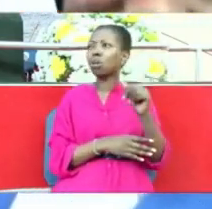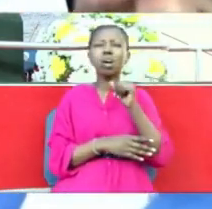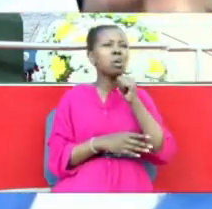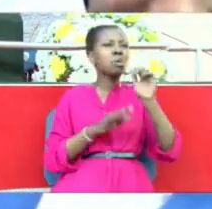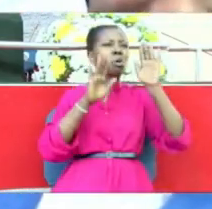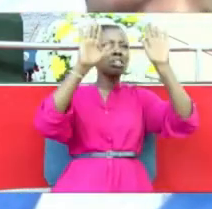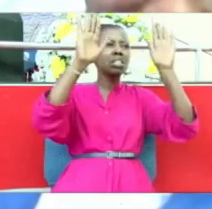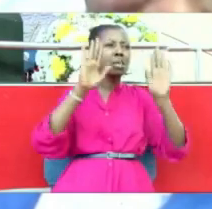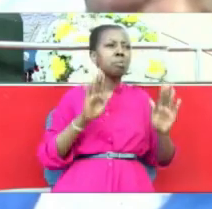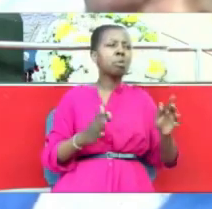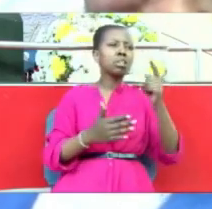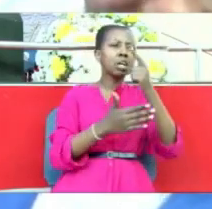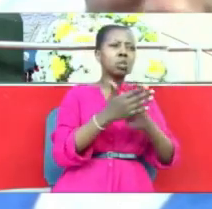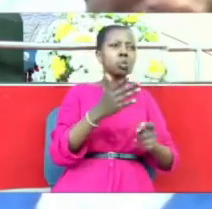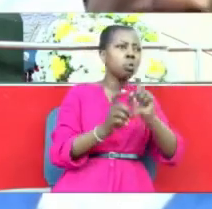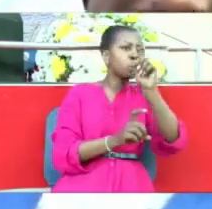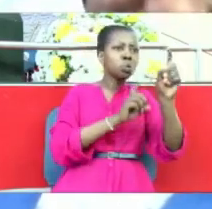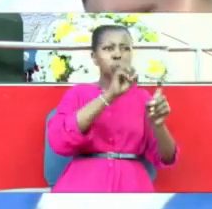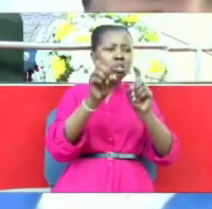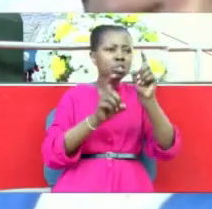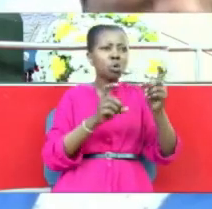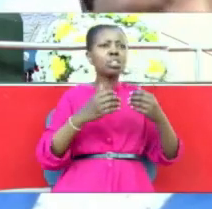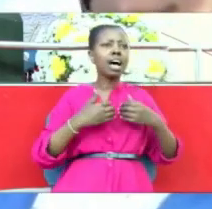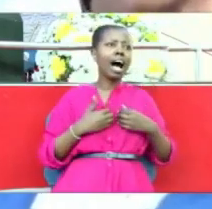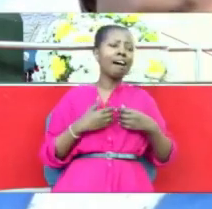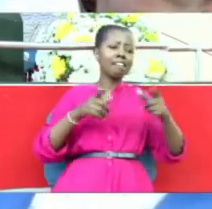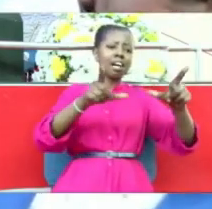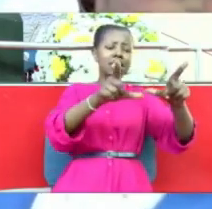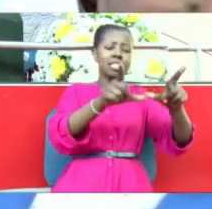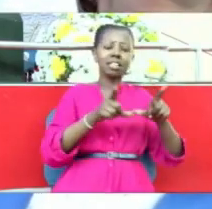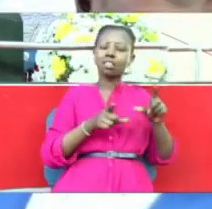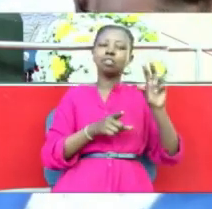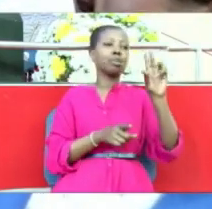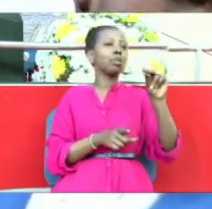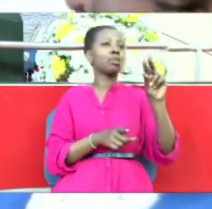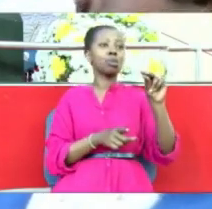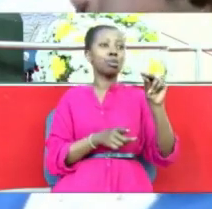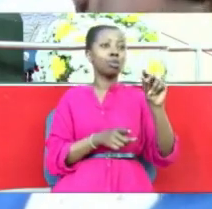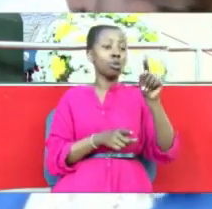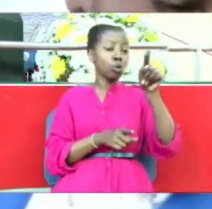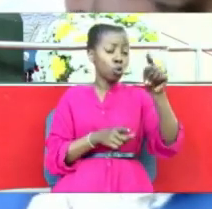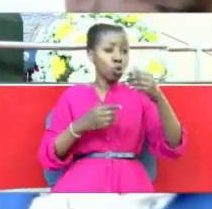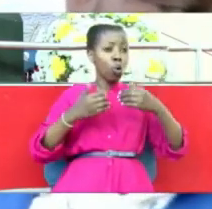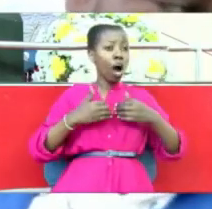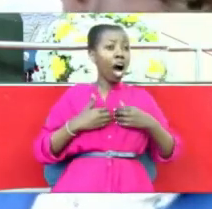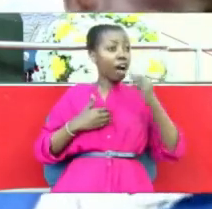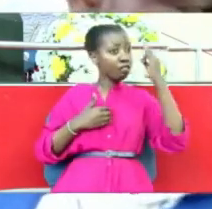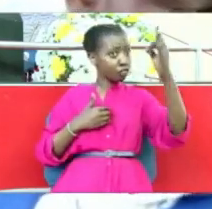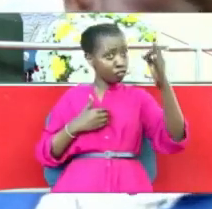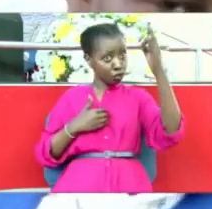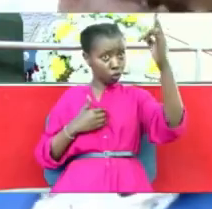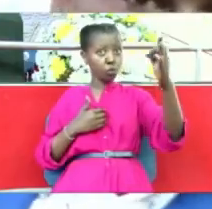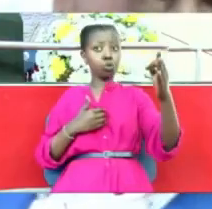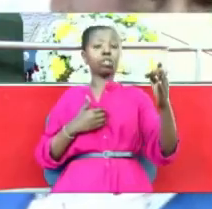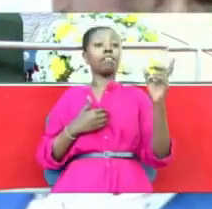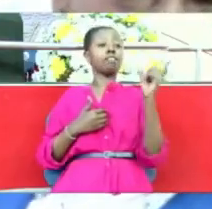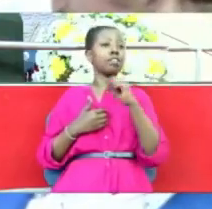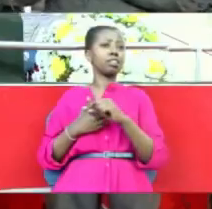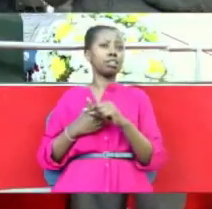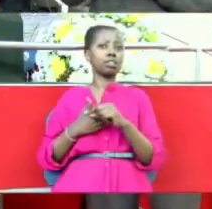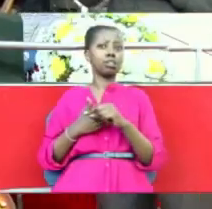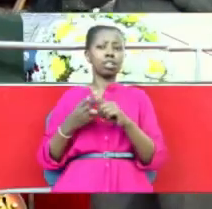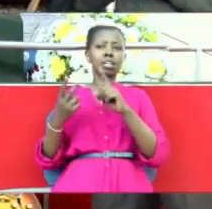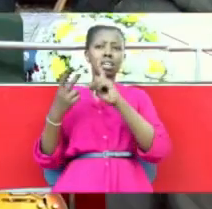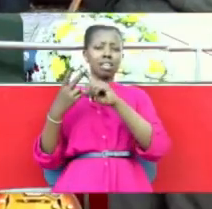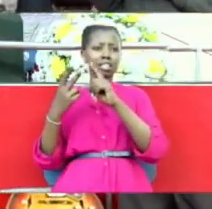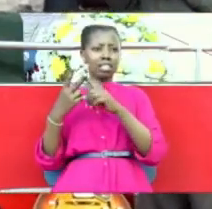matter the paper that you have as a certificate. Haijalishi cheti ambacho uko nacho. You have a future. Una hatima. The second thing that